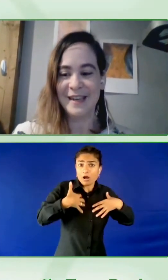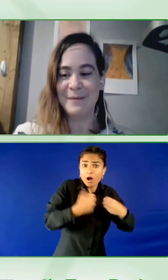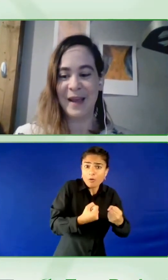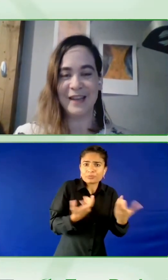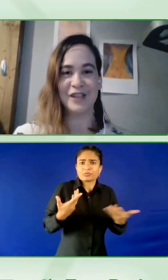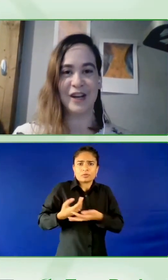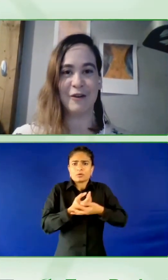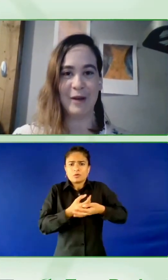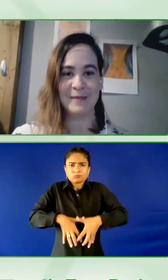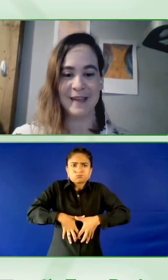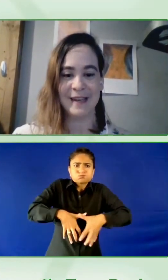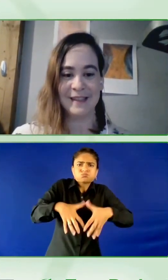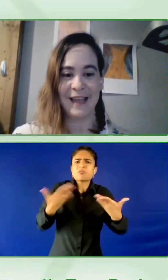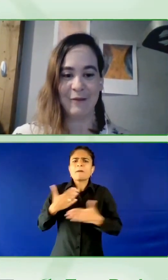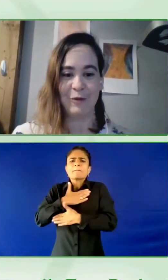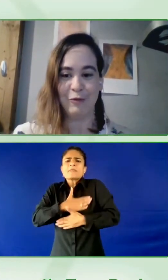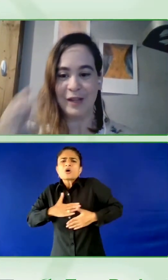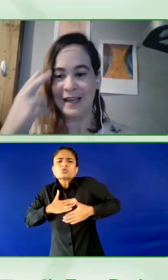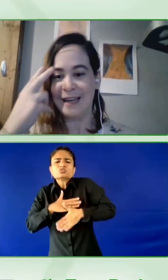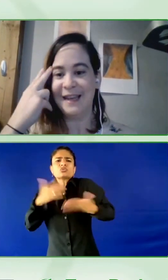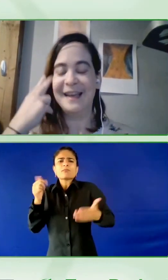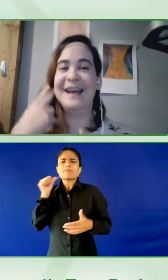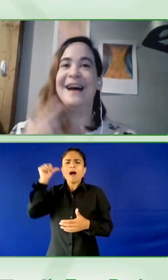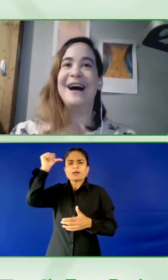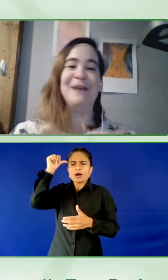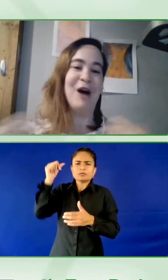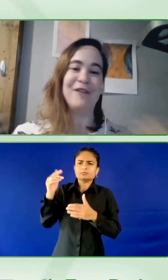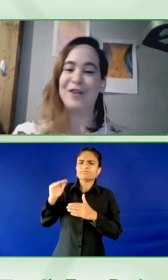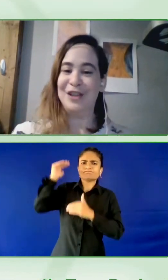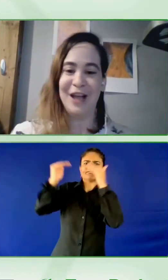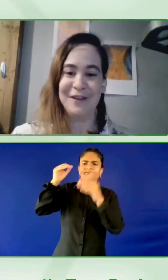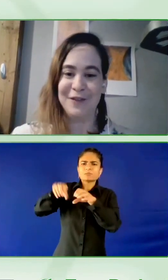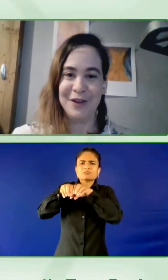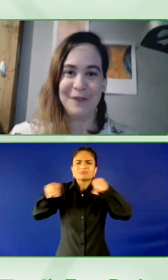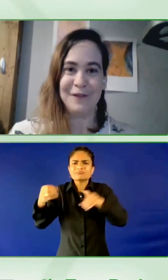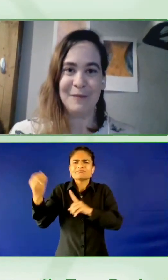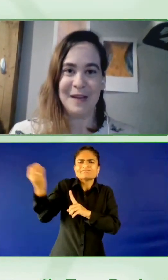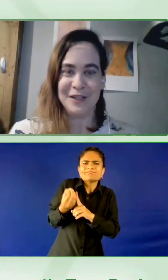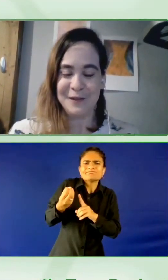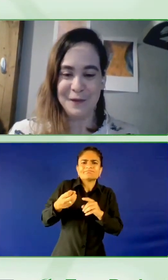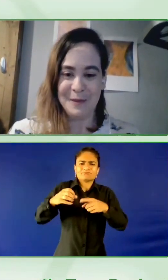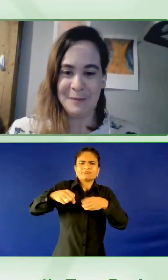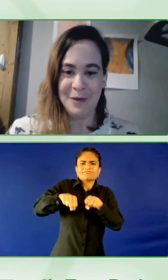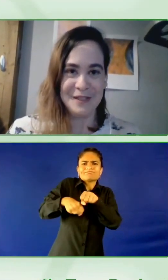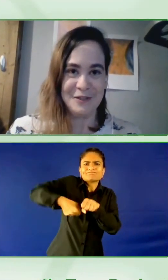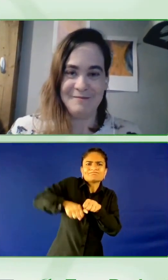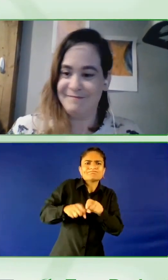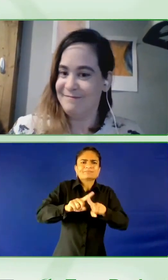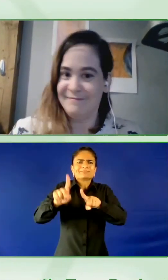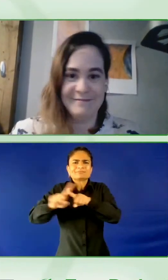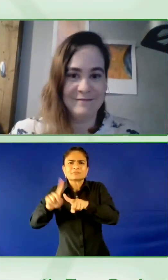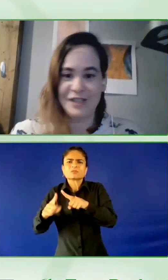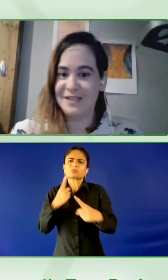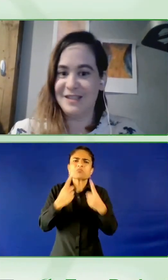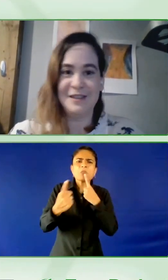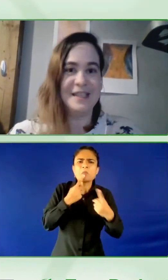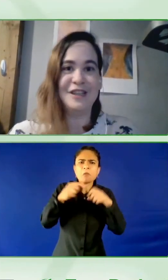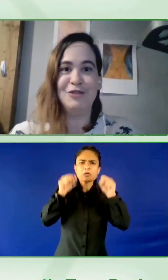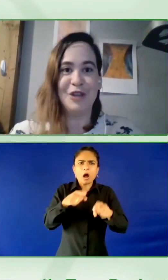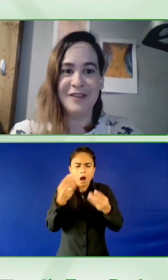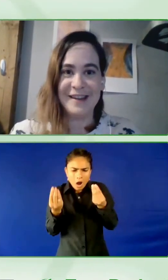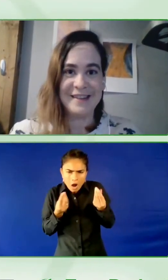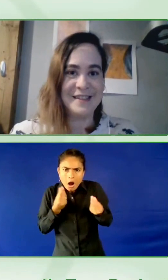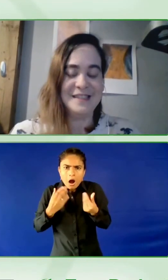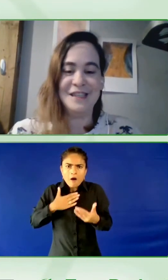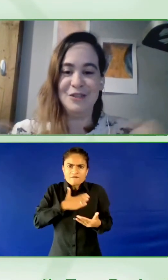reference page on our website that will really offer a lot of good information for people to just